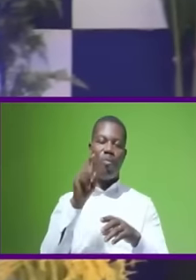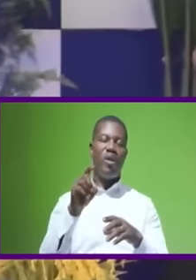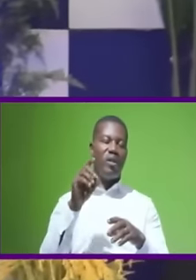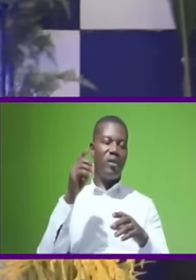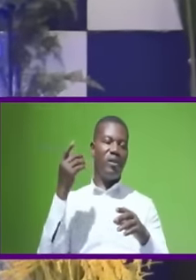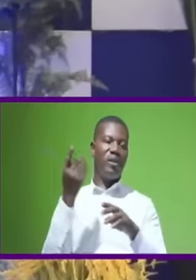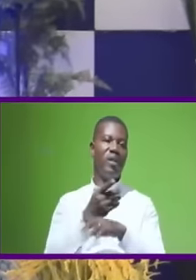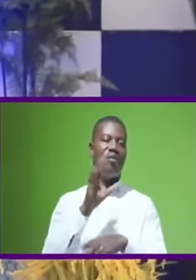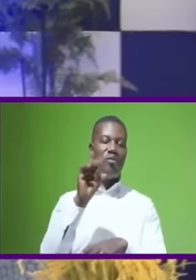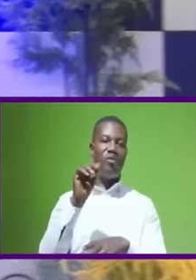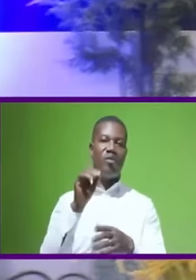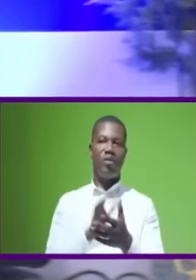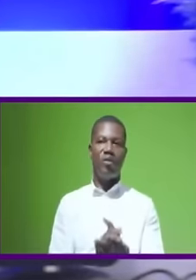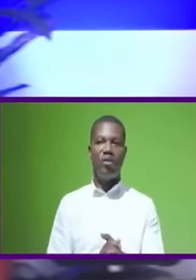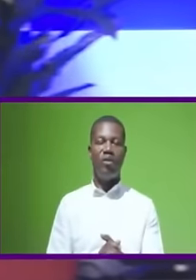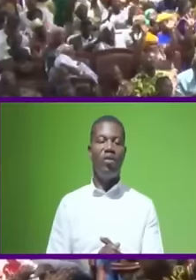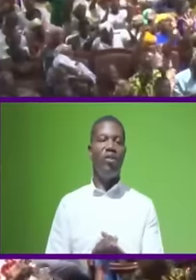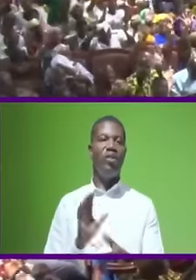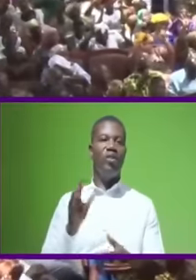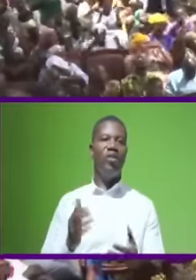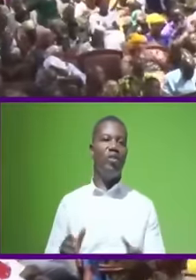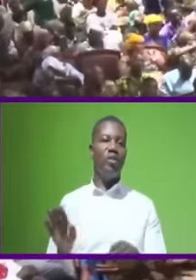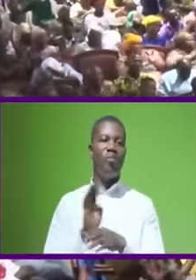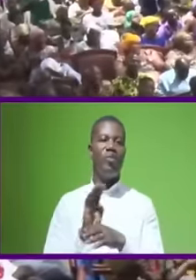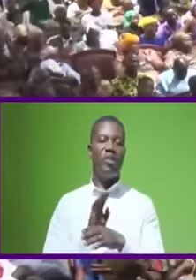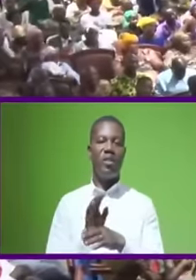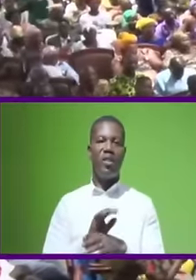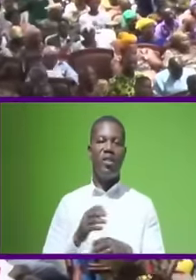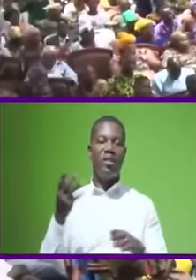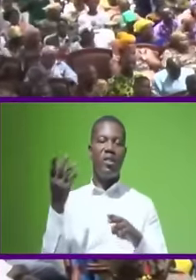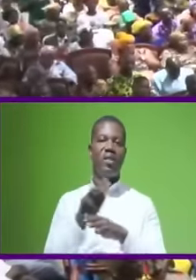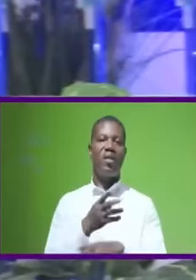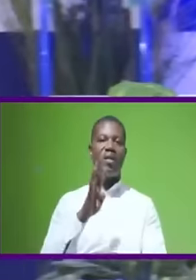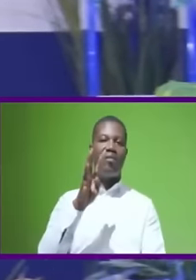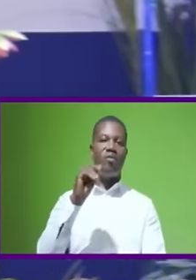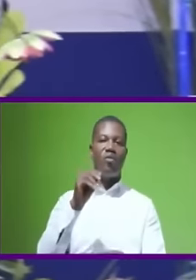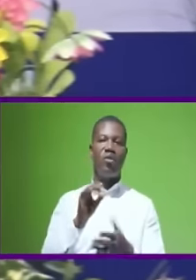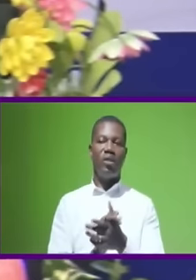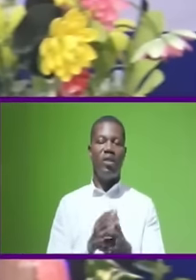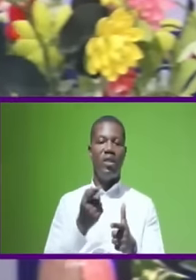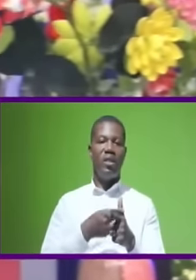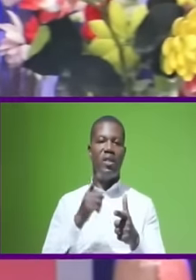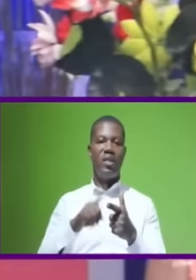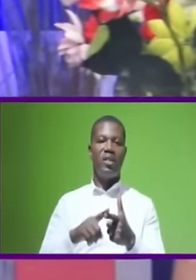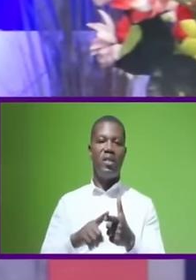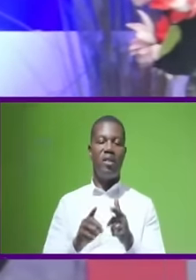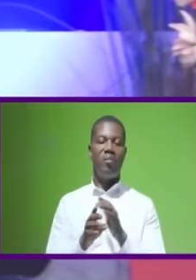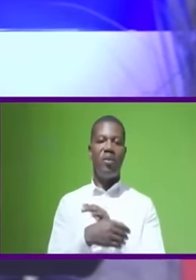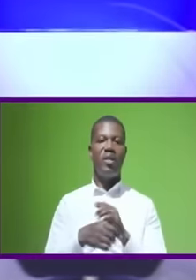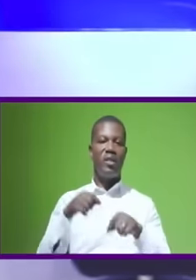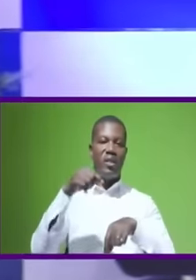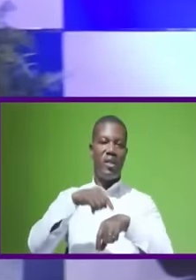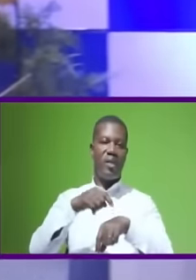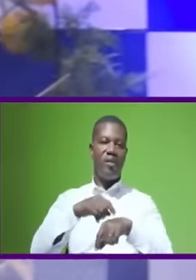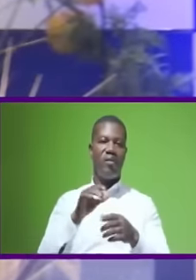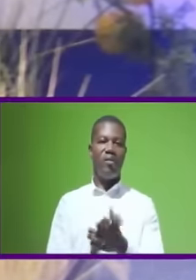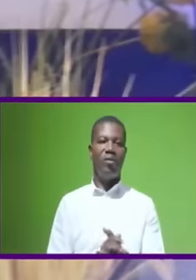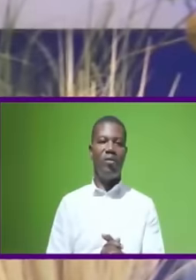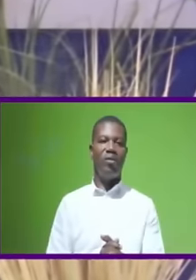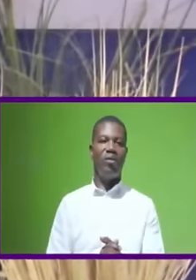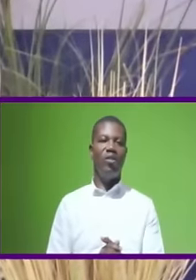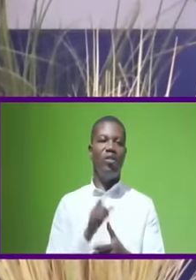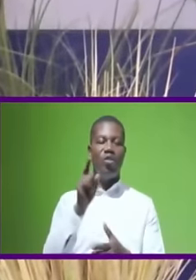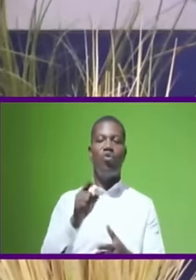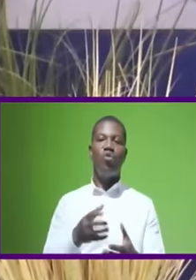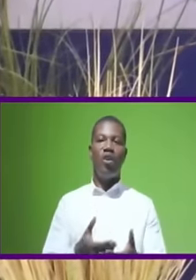your money. Michelle will get the times 40 into your money. I feel said now. Yes. Now we